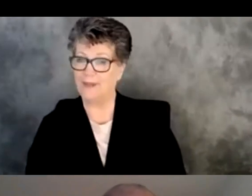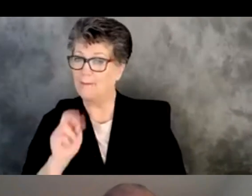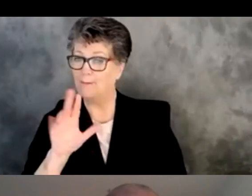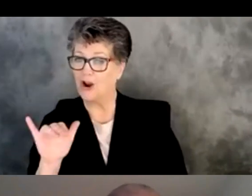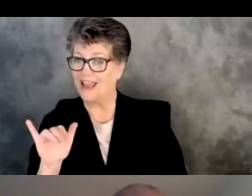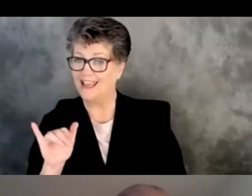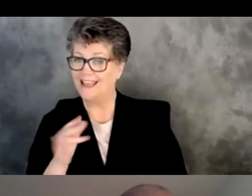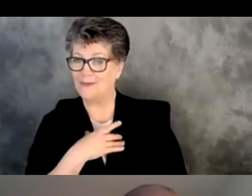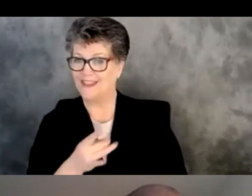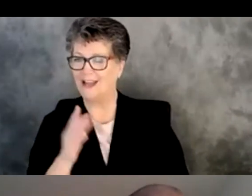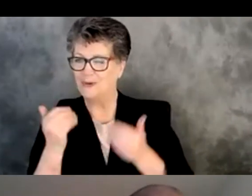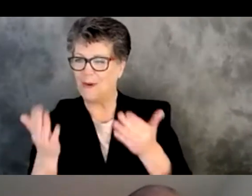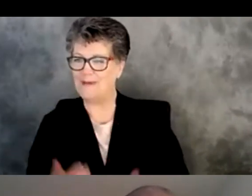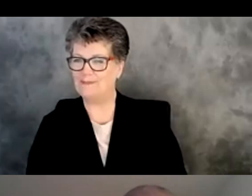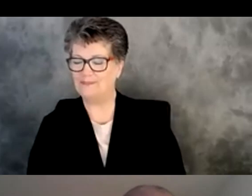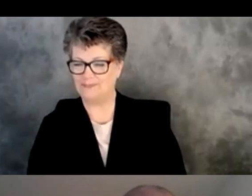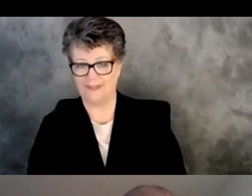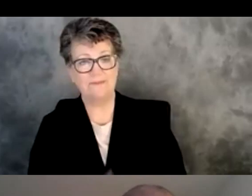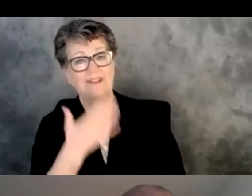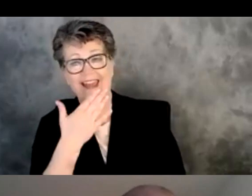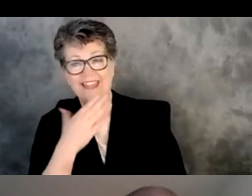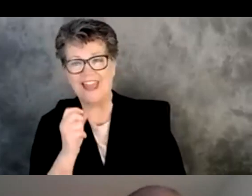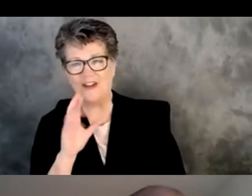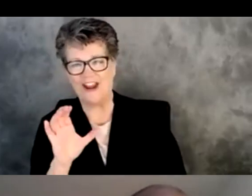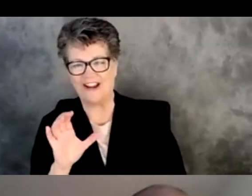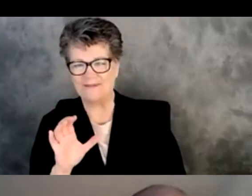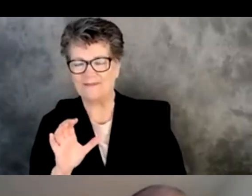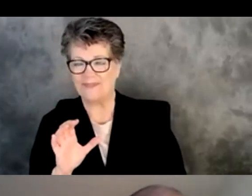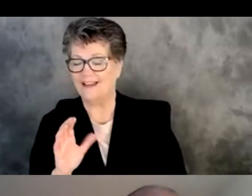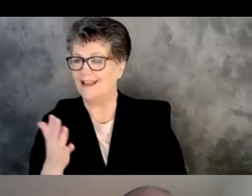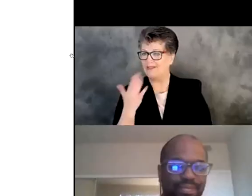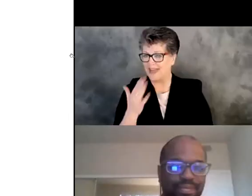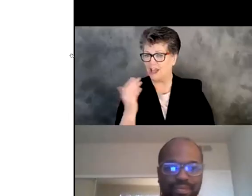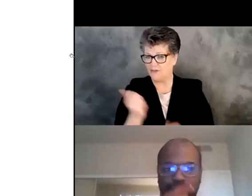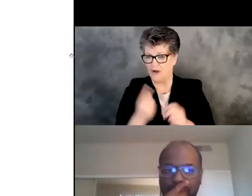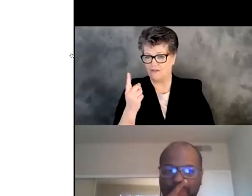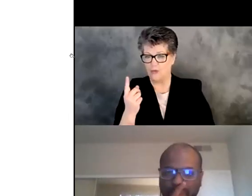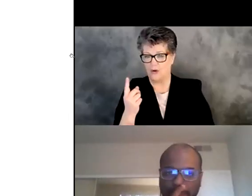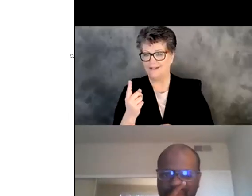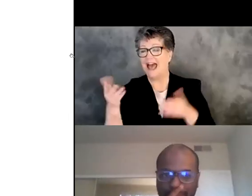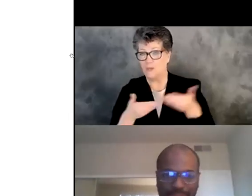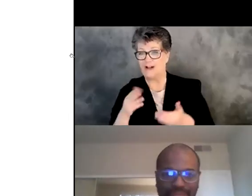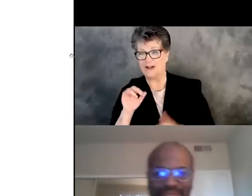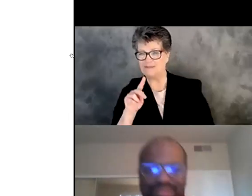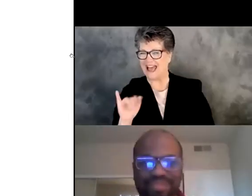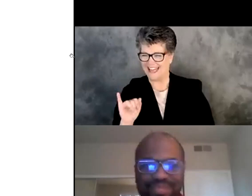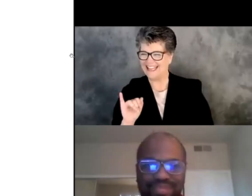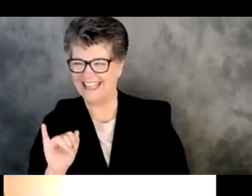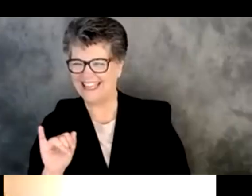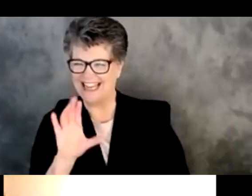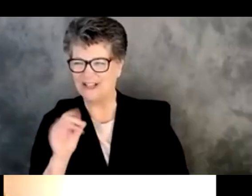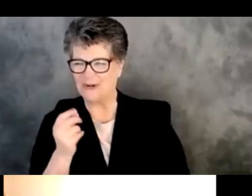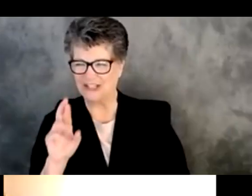like to go ahead. Thanks, Eric, and thanks to everyone, and welcome Patty as the